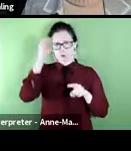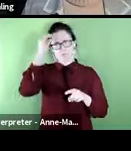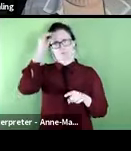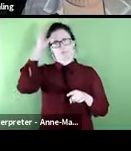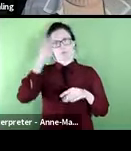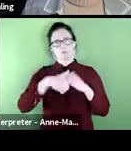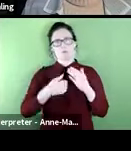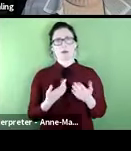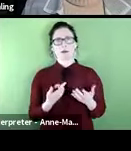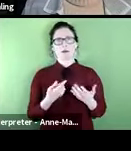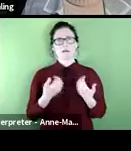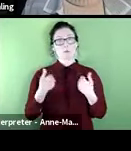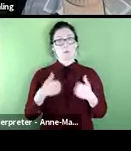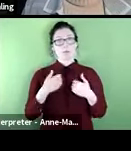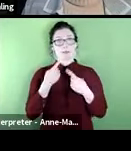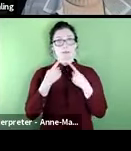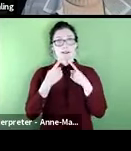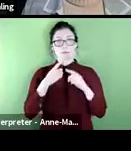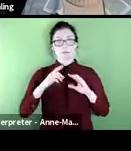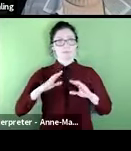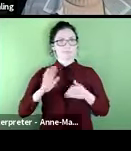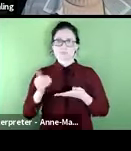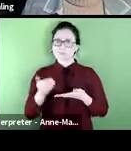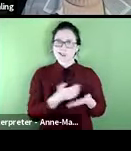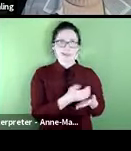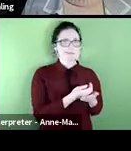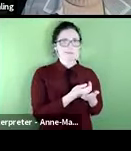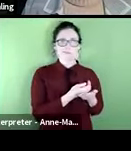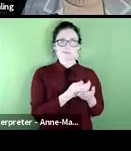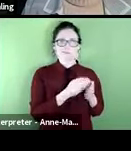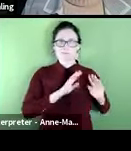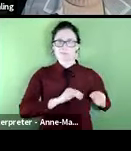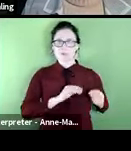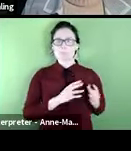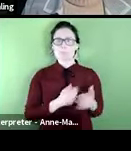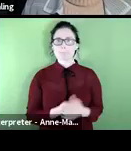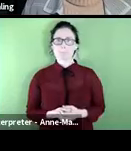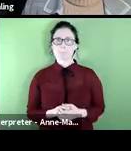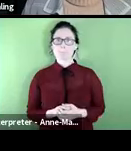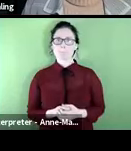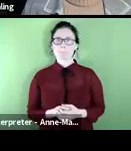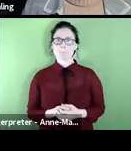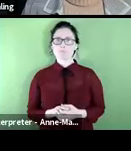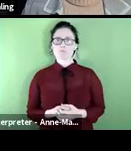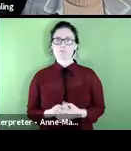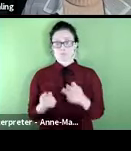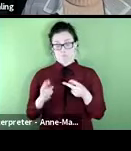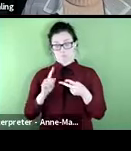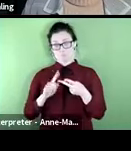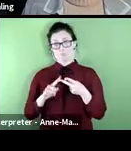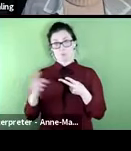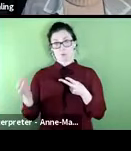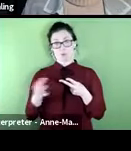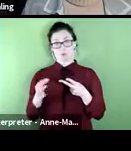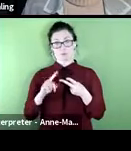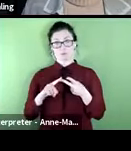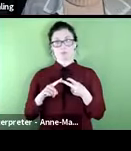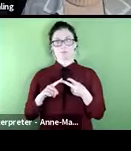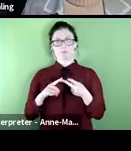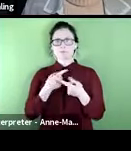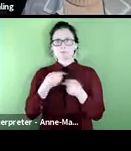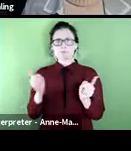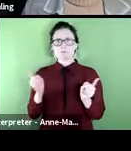data has stopped being collected. And then a linked question from Sally Empson is, do any of your countries have